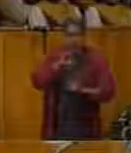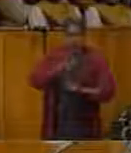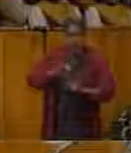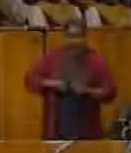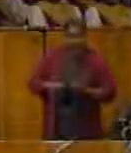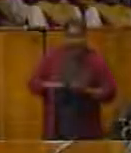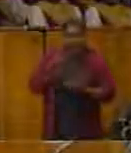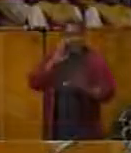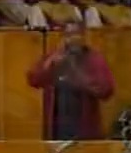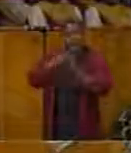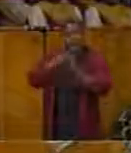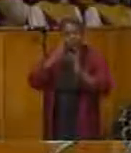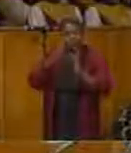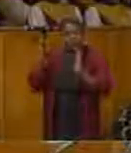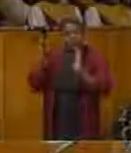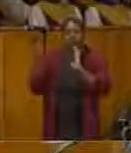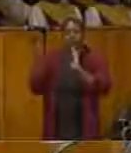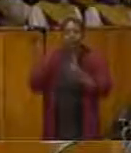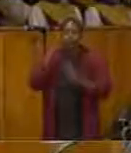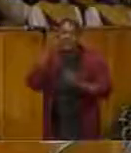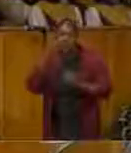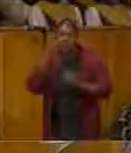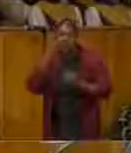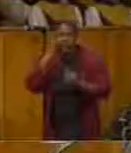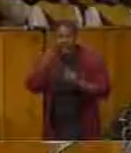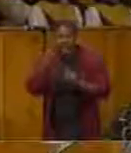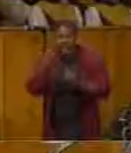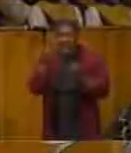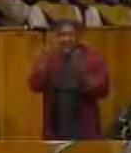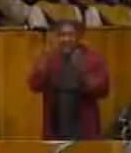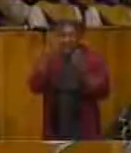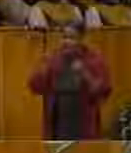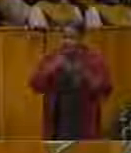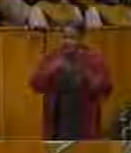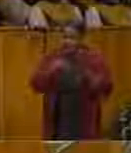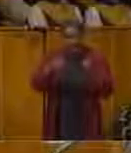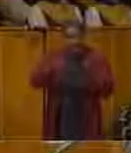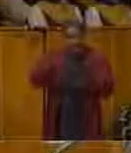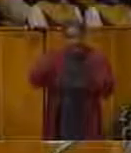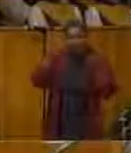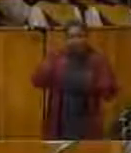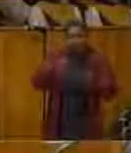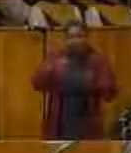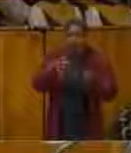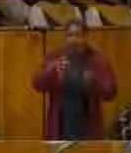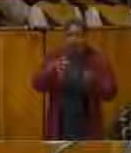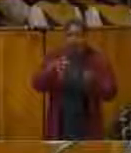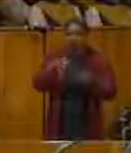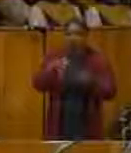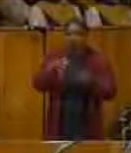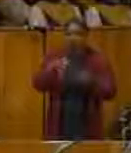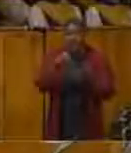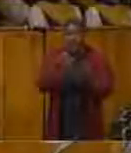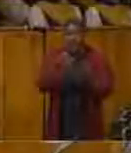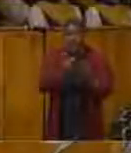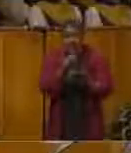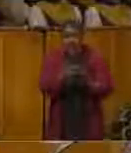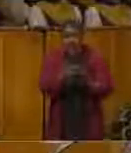witness such volatile, vulgar